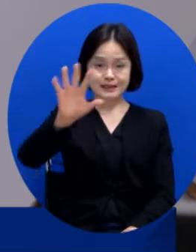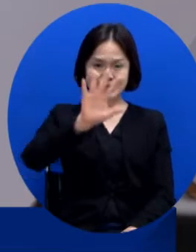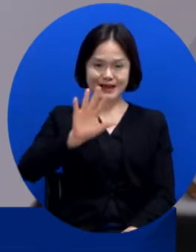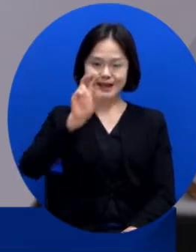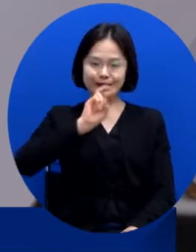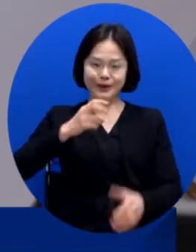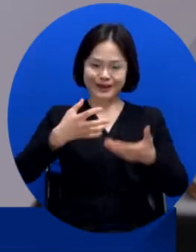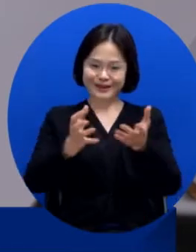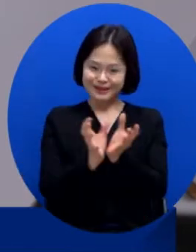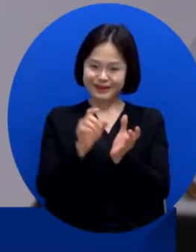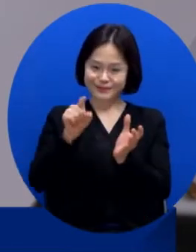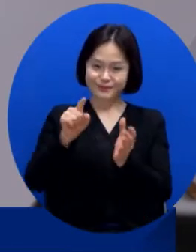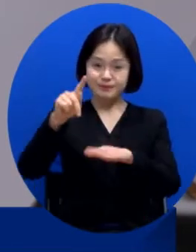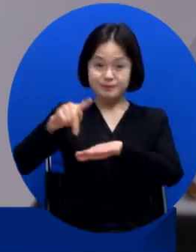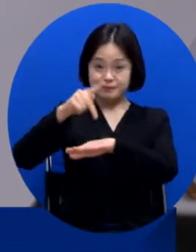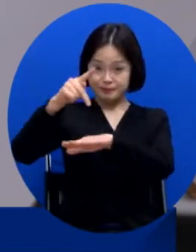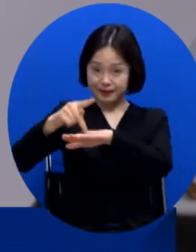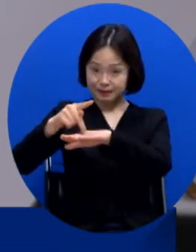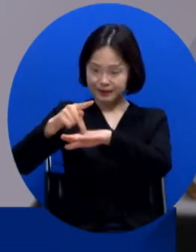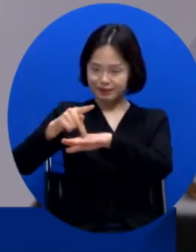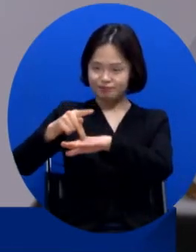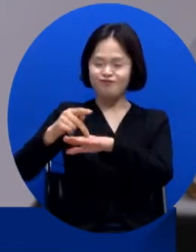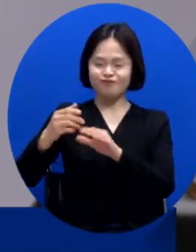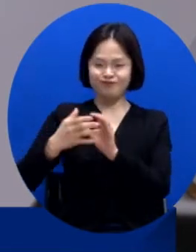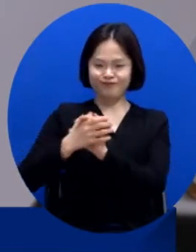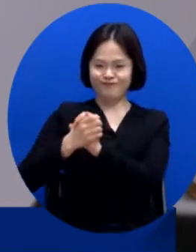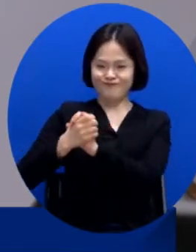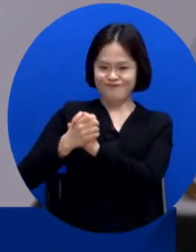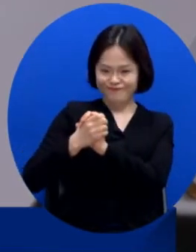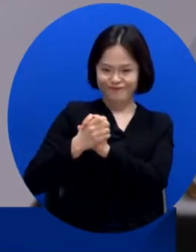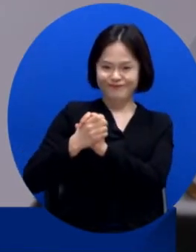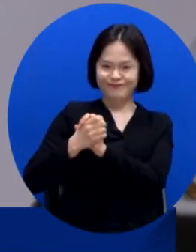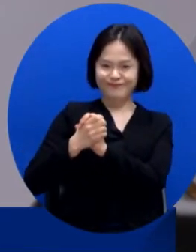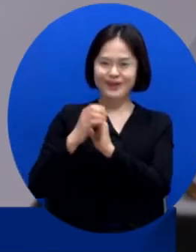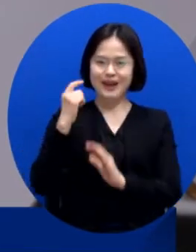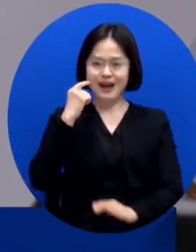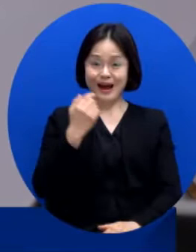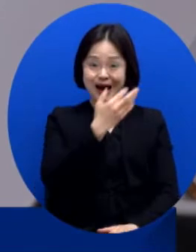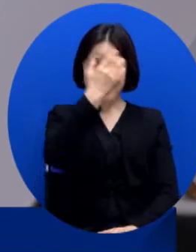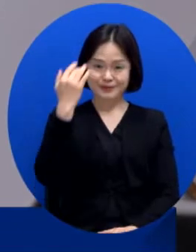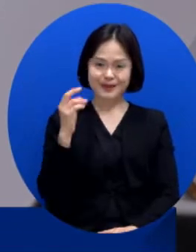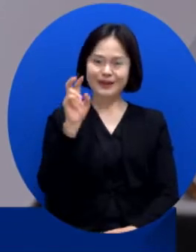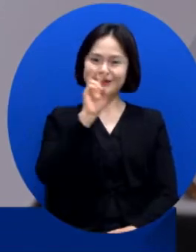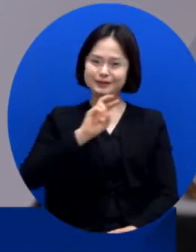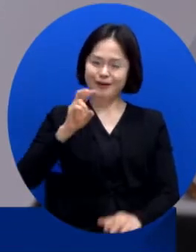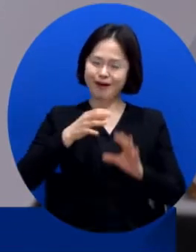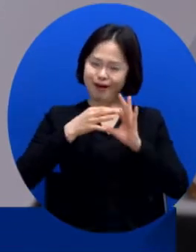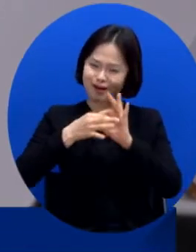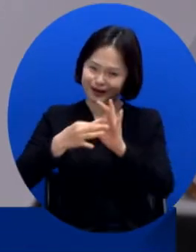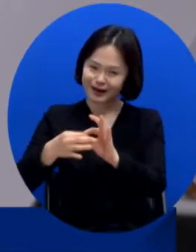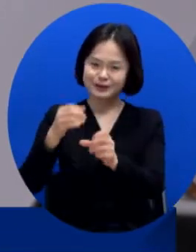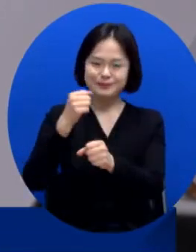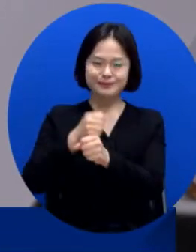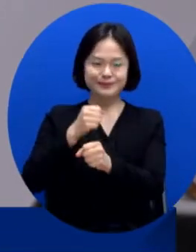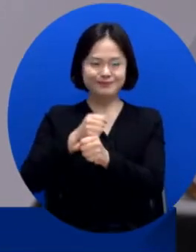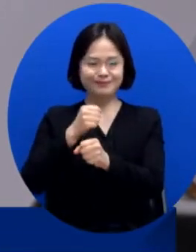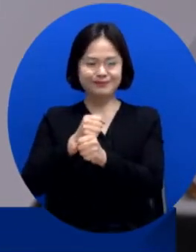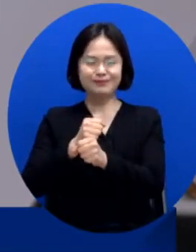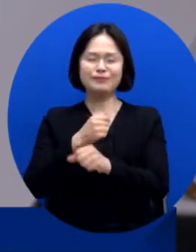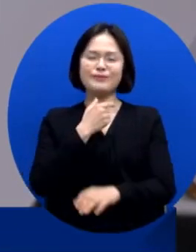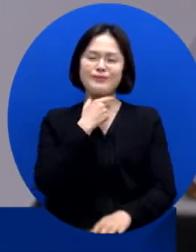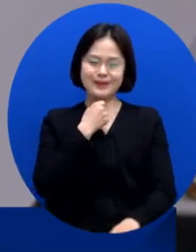countries and that it will inspire musicians all over the world to continue to make beautiful